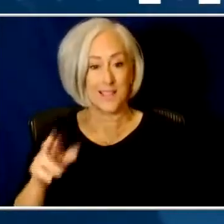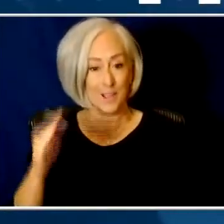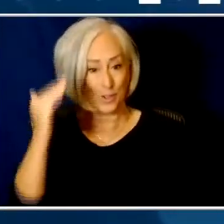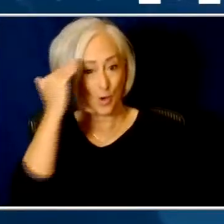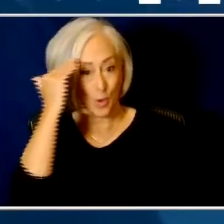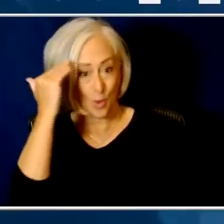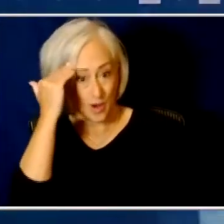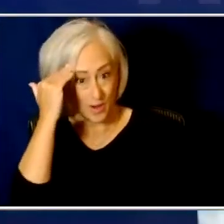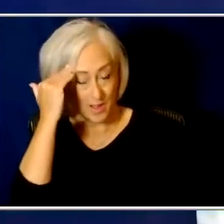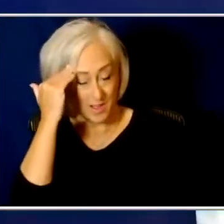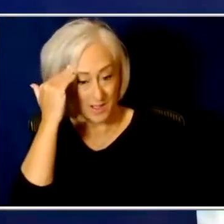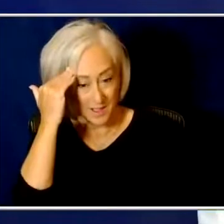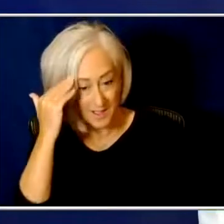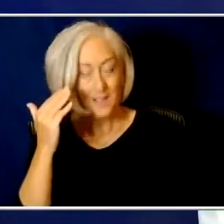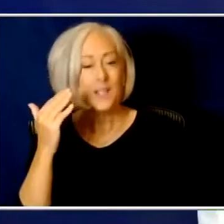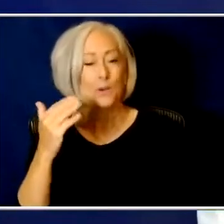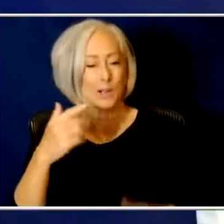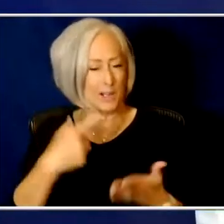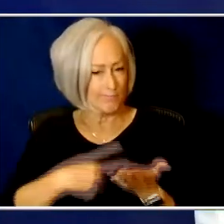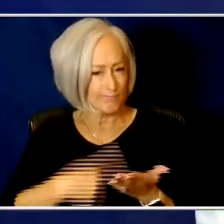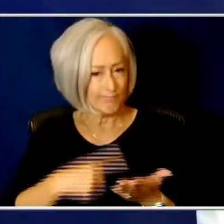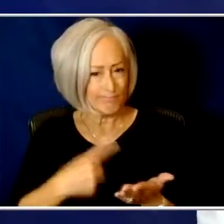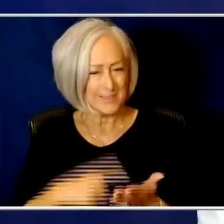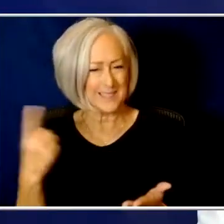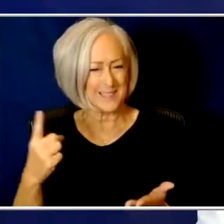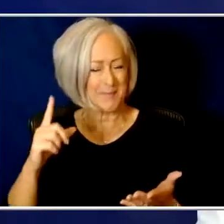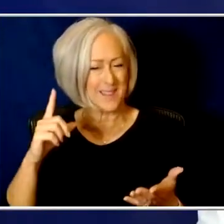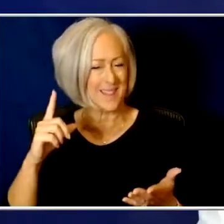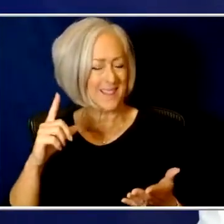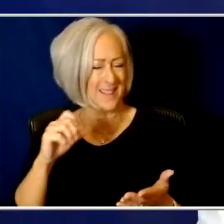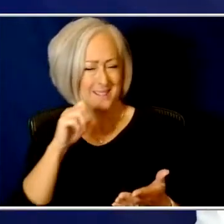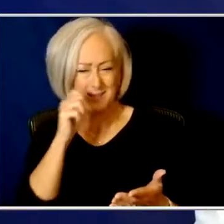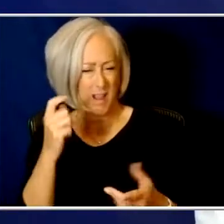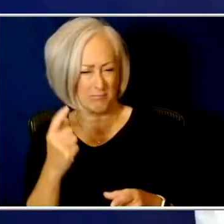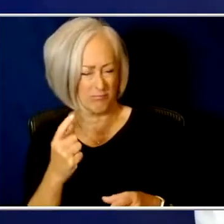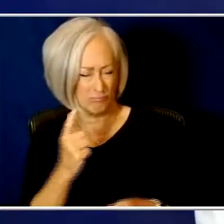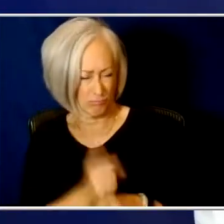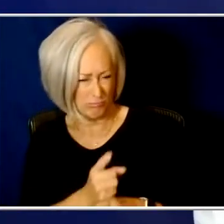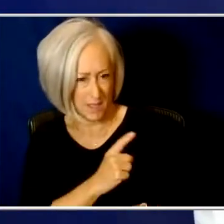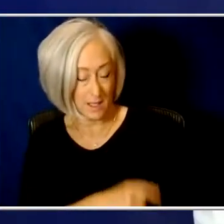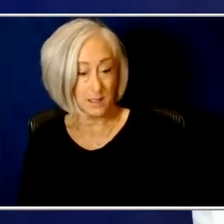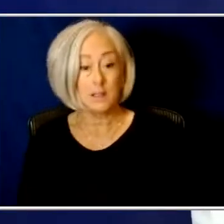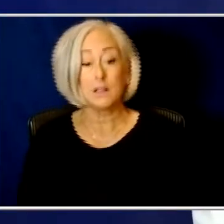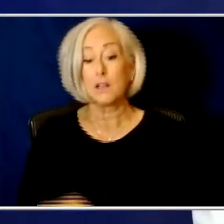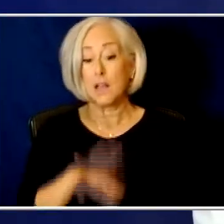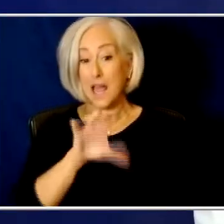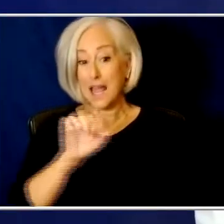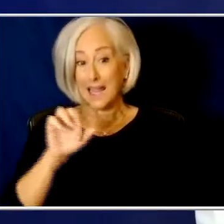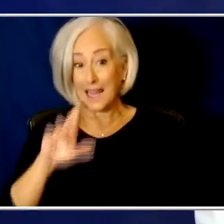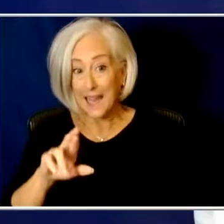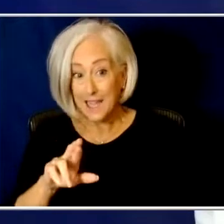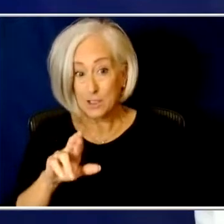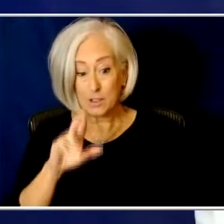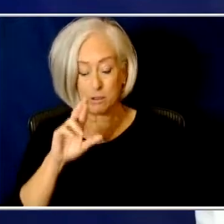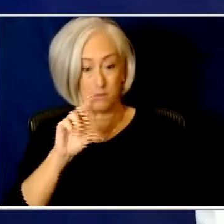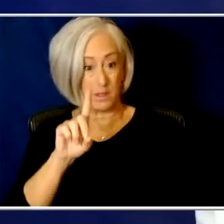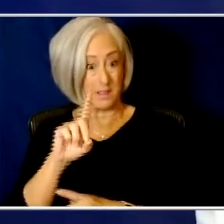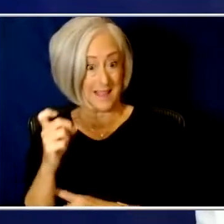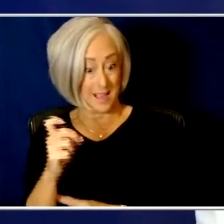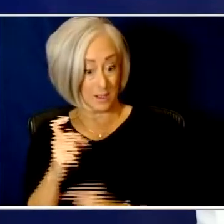trend in one aggressive cancer being diagnosed more than twice as often in black women than white women. And scientists believe a